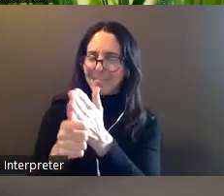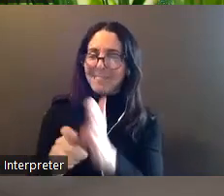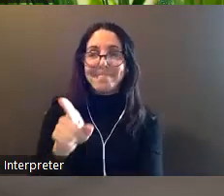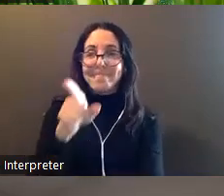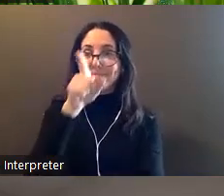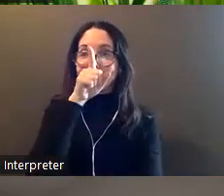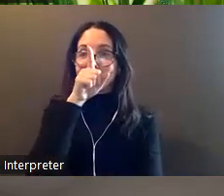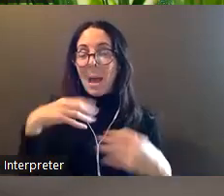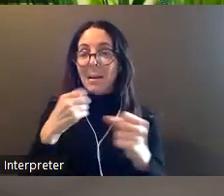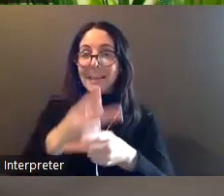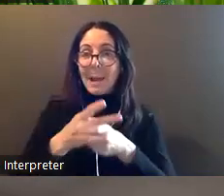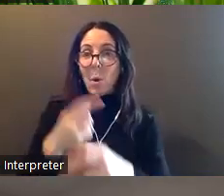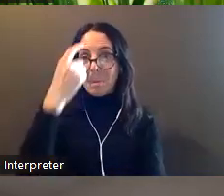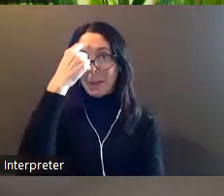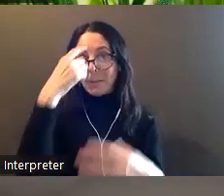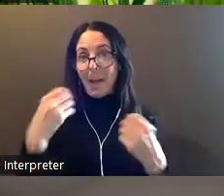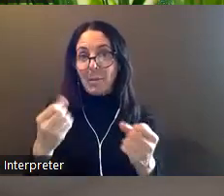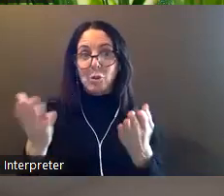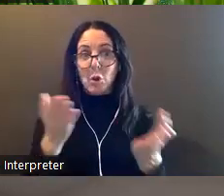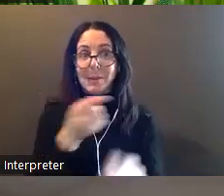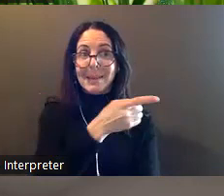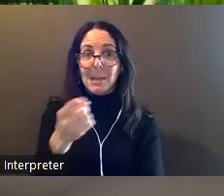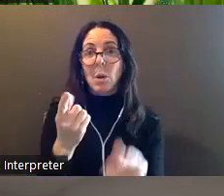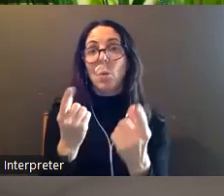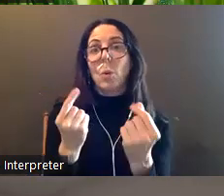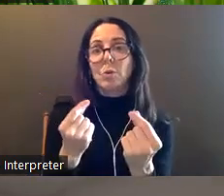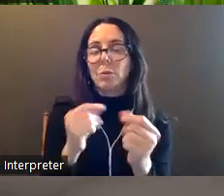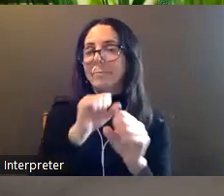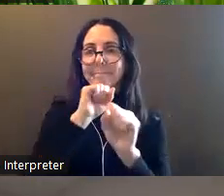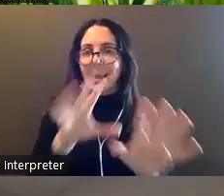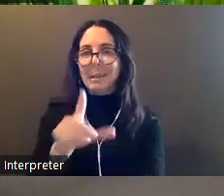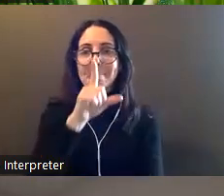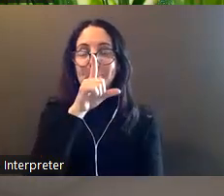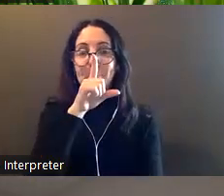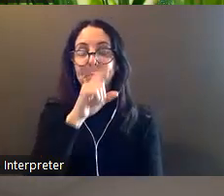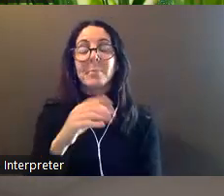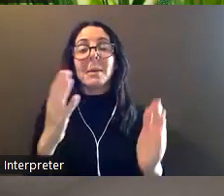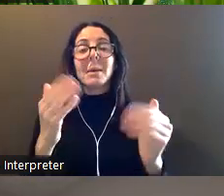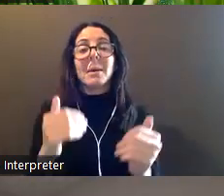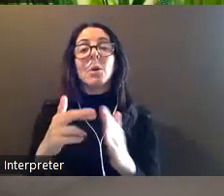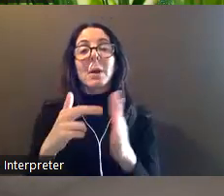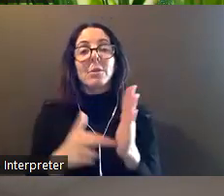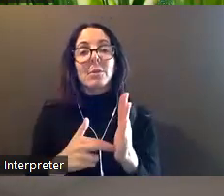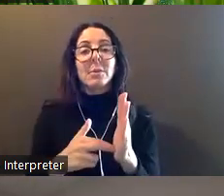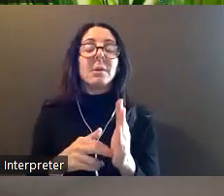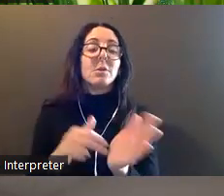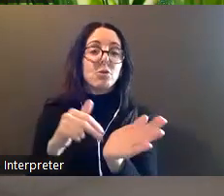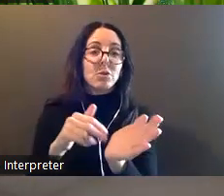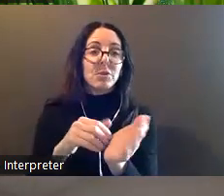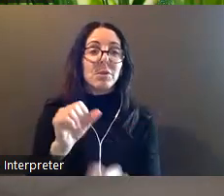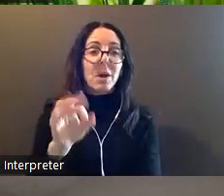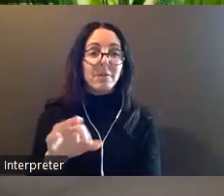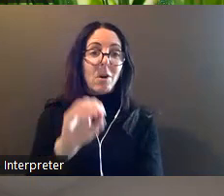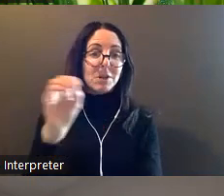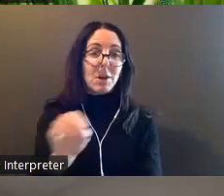healthcare or mental health services should do or could do. The Registered Nurses Association of Ontario Best